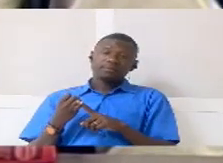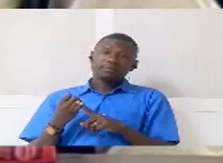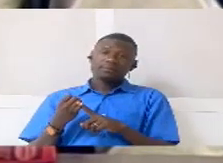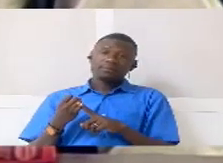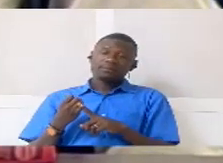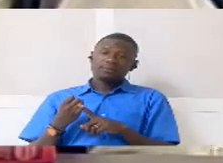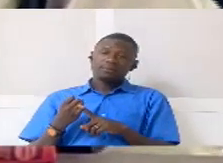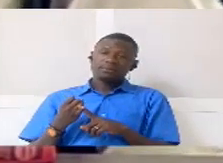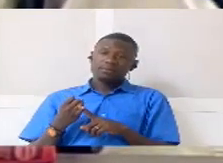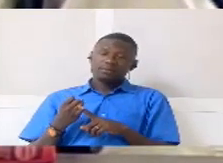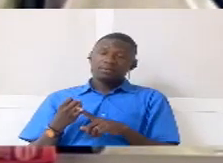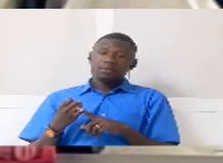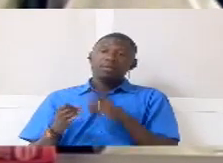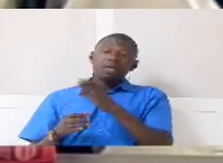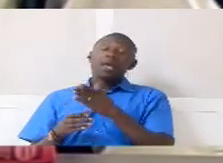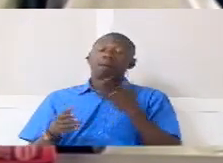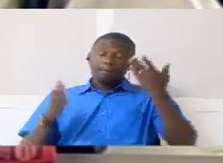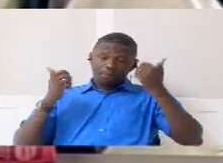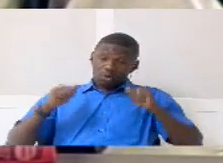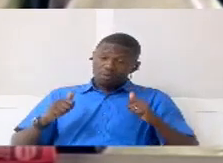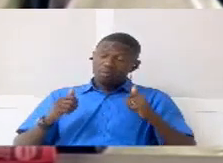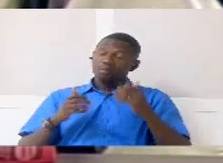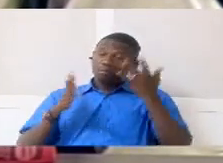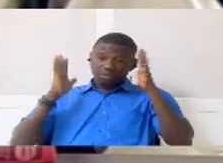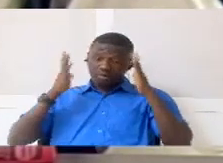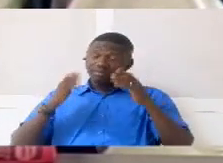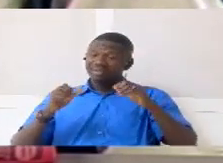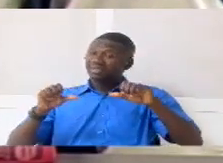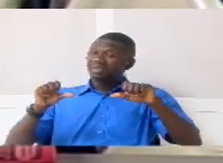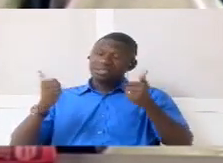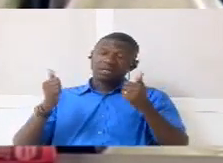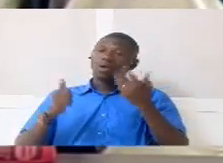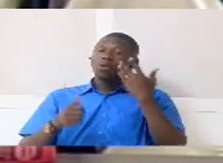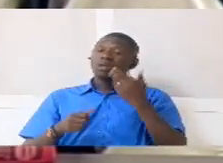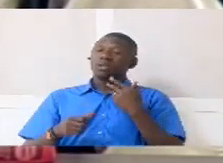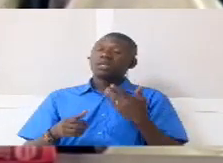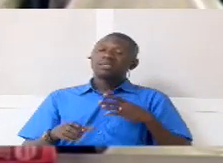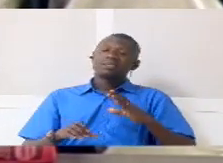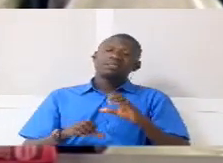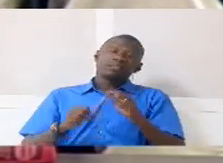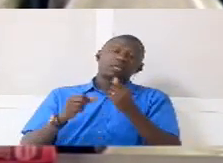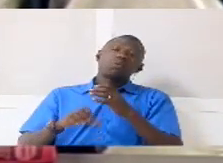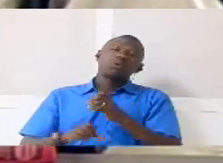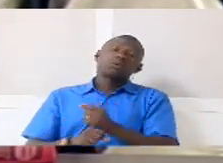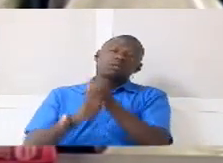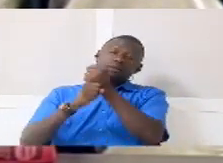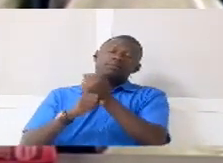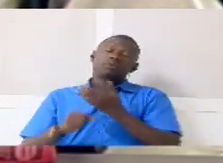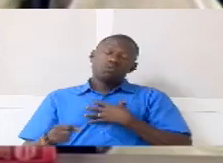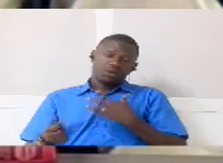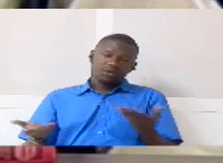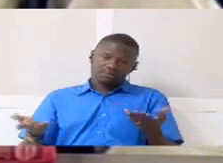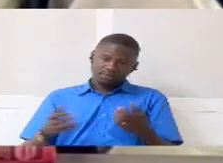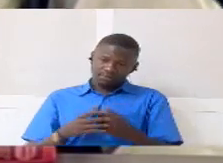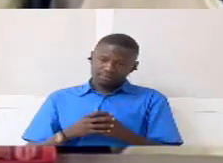mole la pruke dema their problem lies on those people for the assistance was reliant on those visits